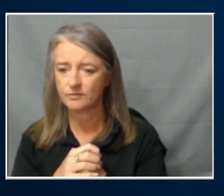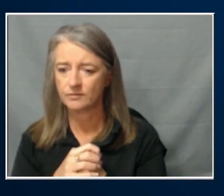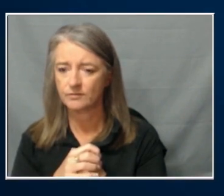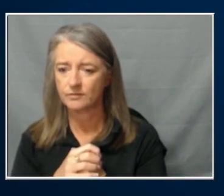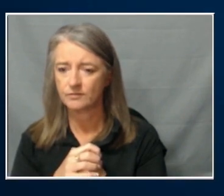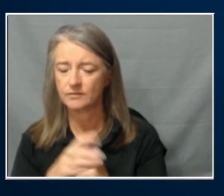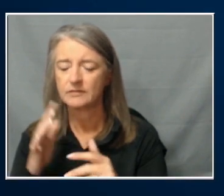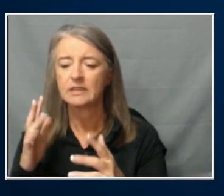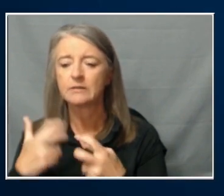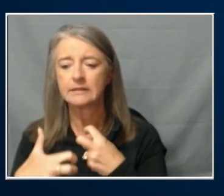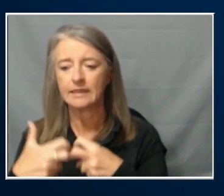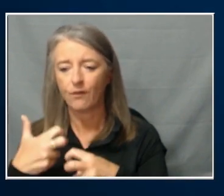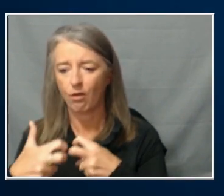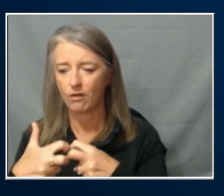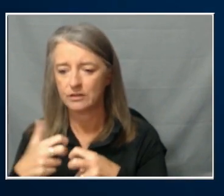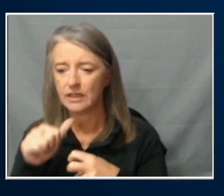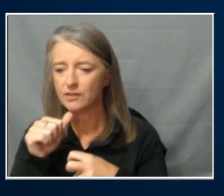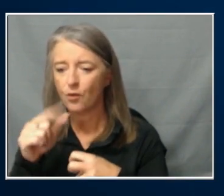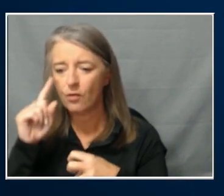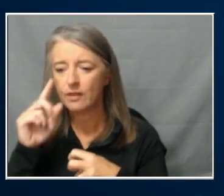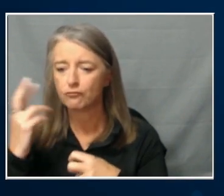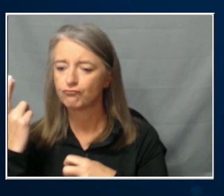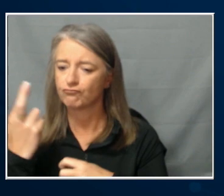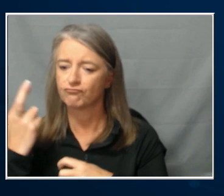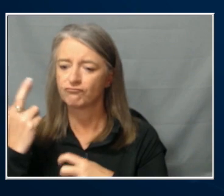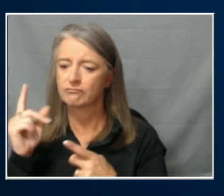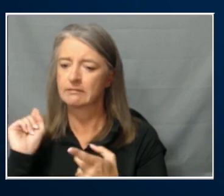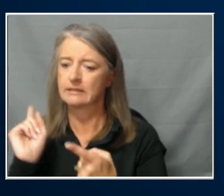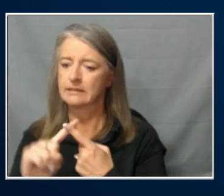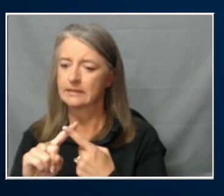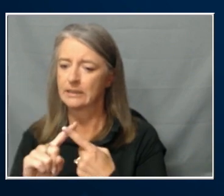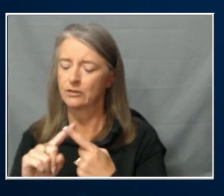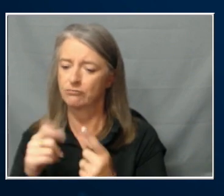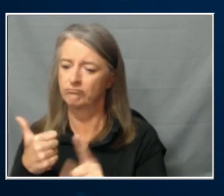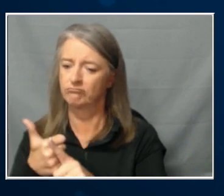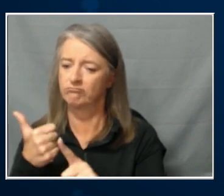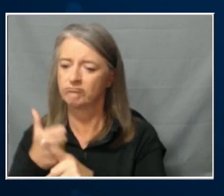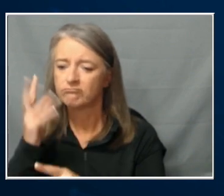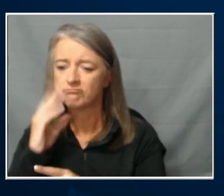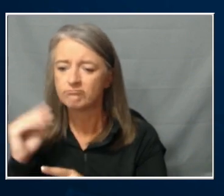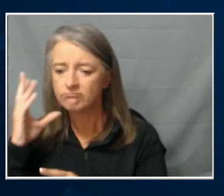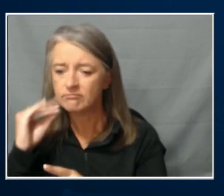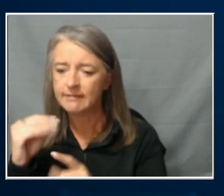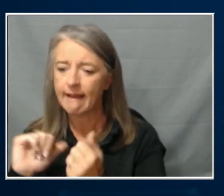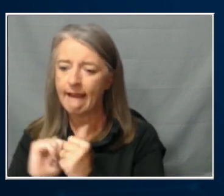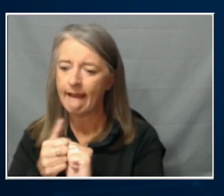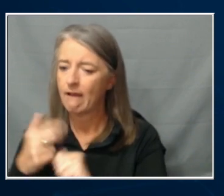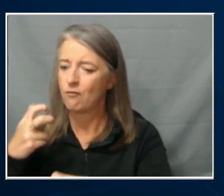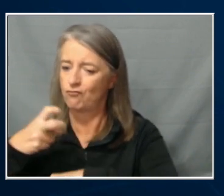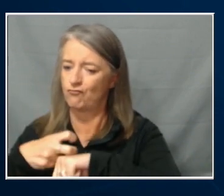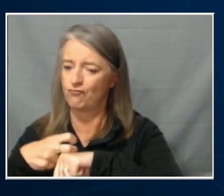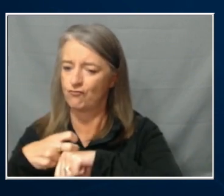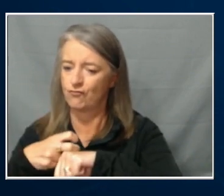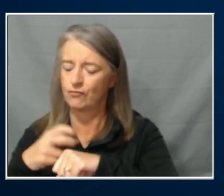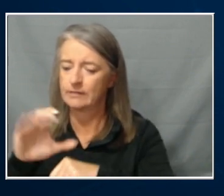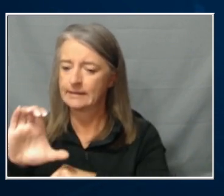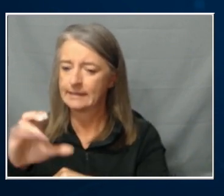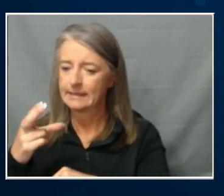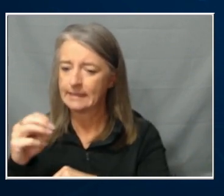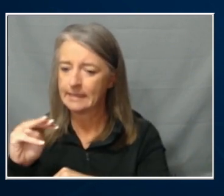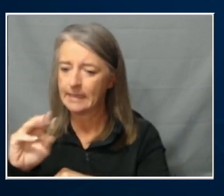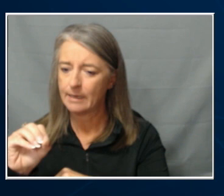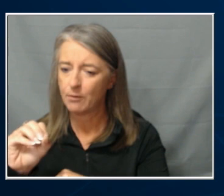It was difficult. I don't think you realize until you're going through that with someone just how hard chemo